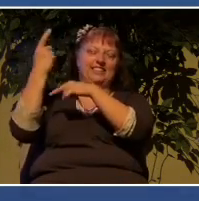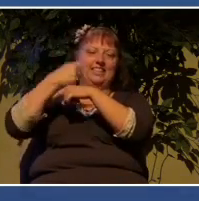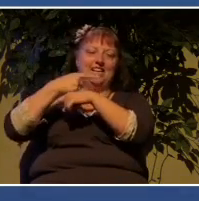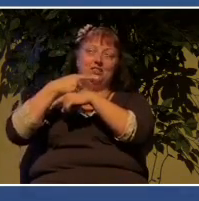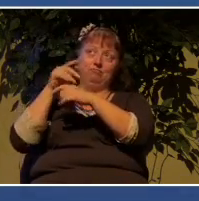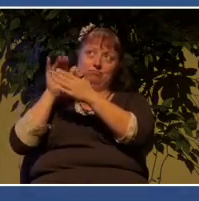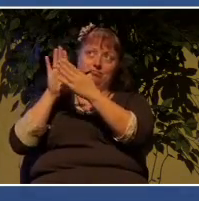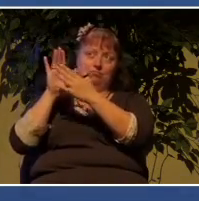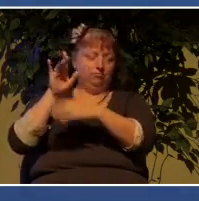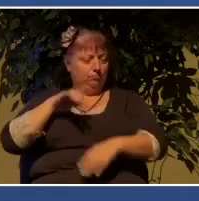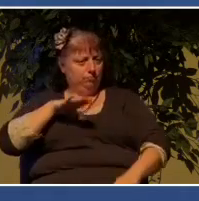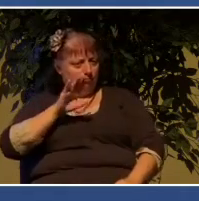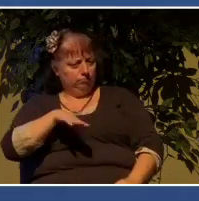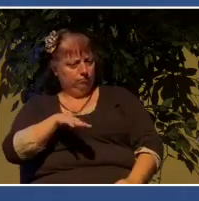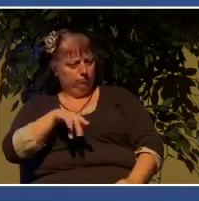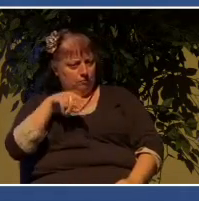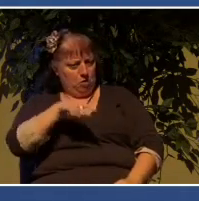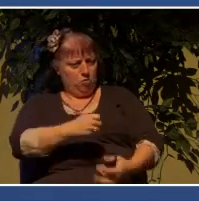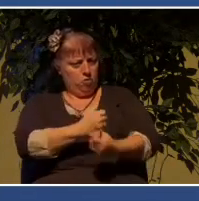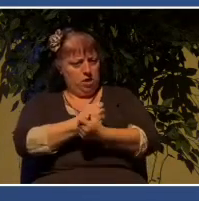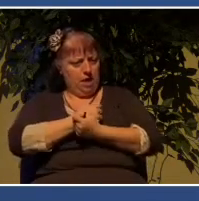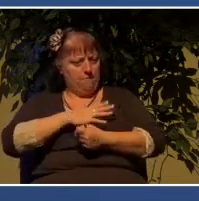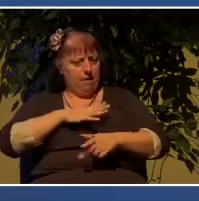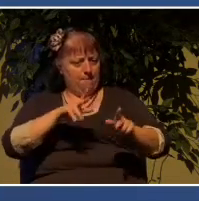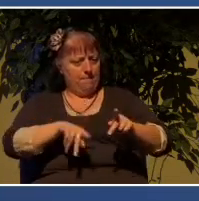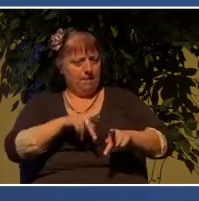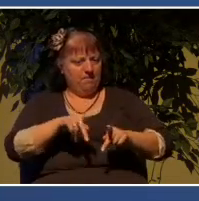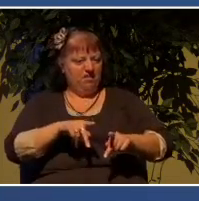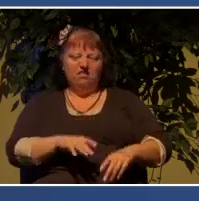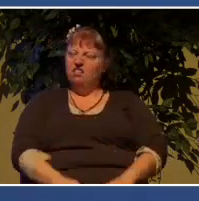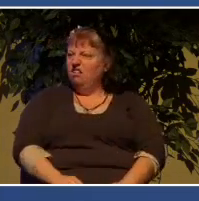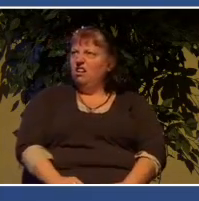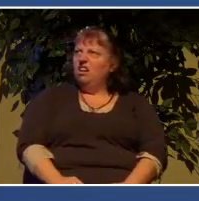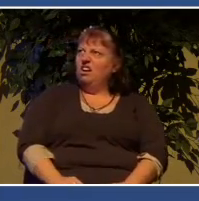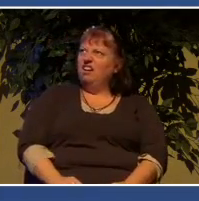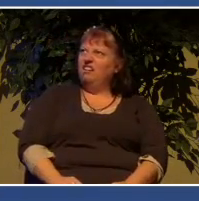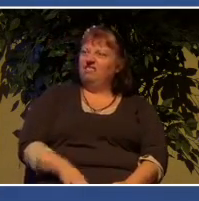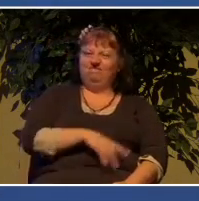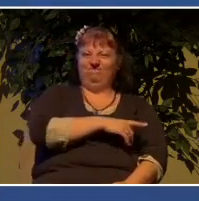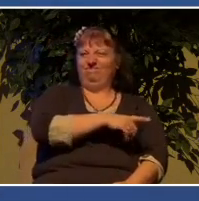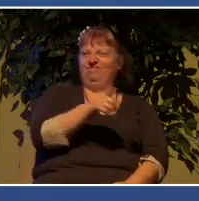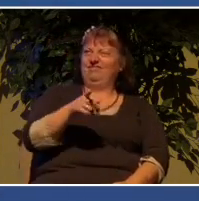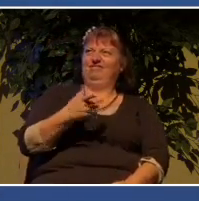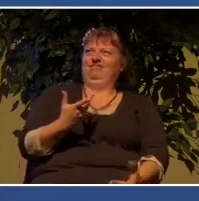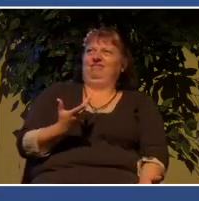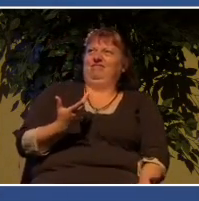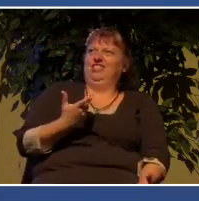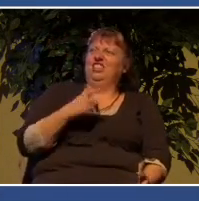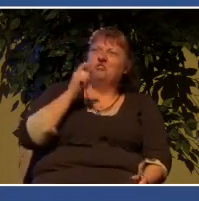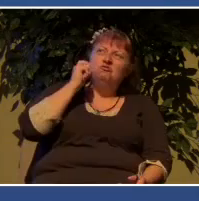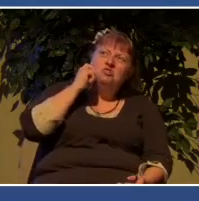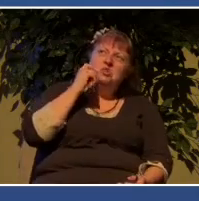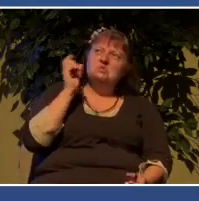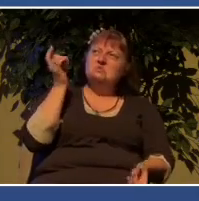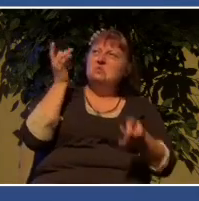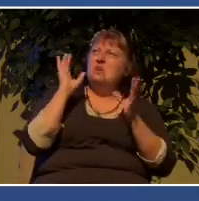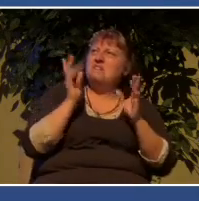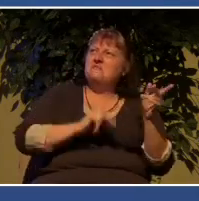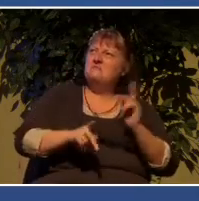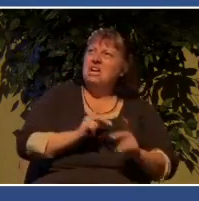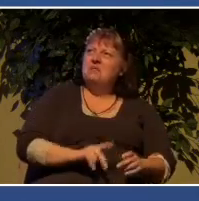love my people? And you're going to say, well, they were a bunch of cantankerous whatever. See how far that gets